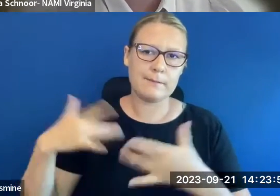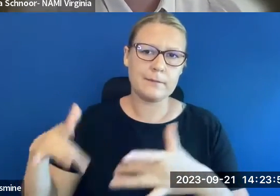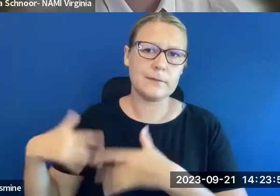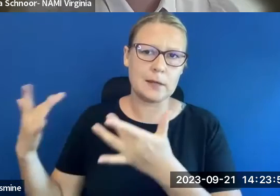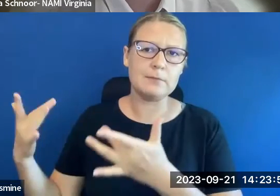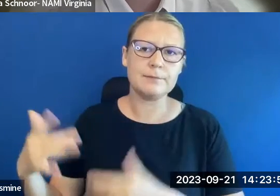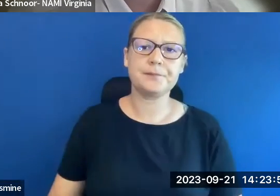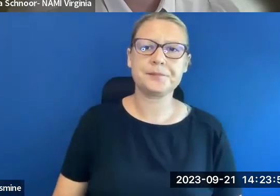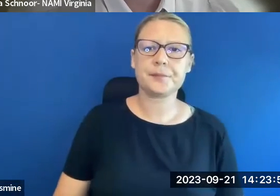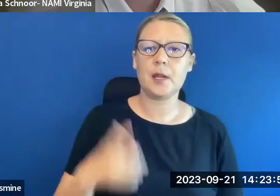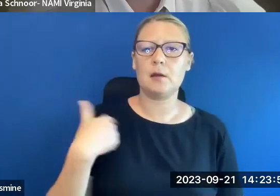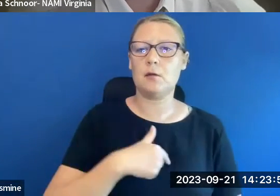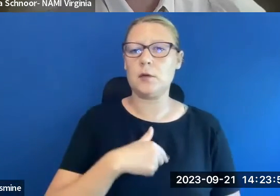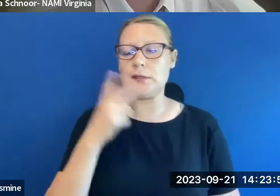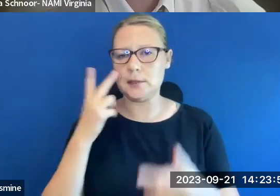happening in our communities.